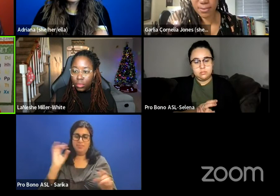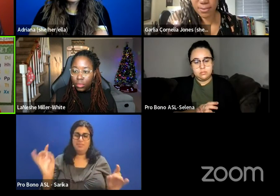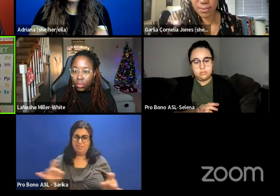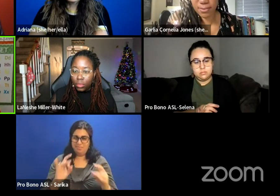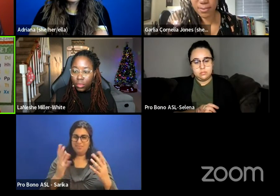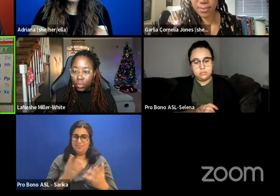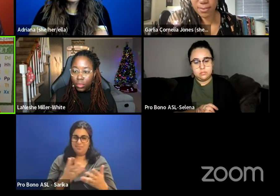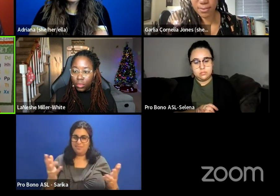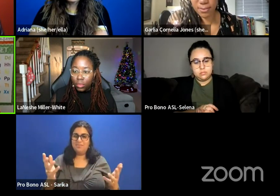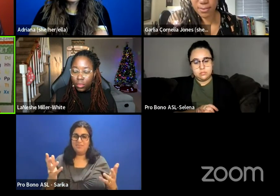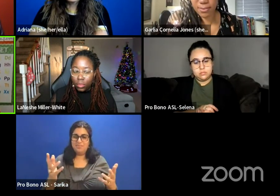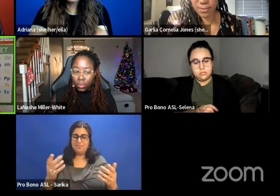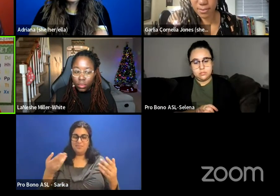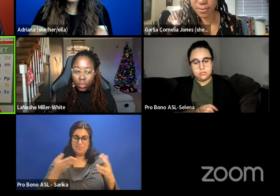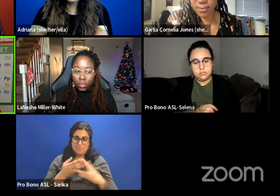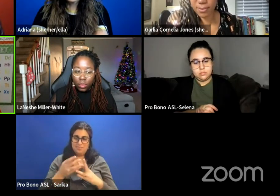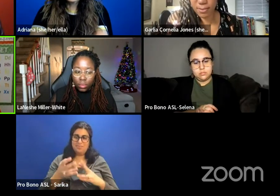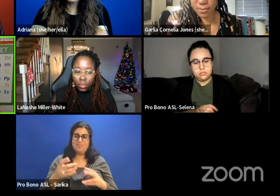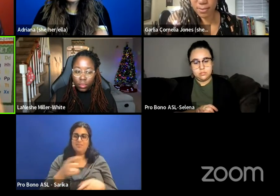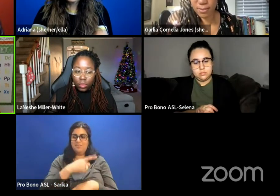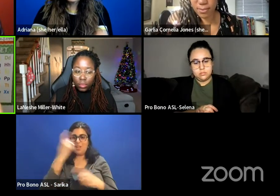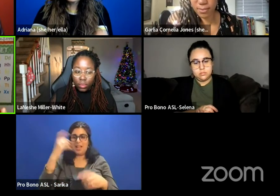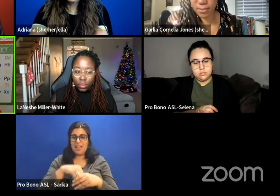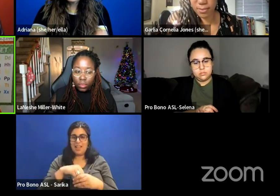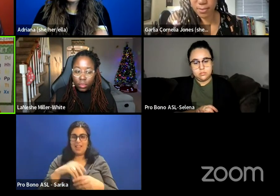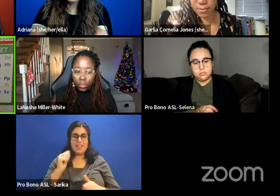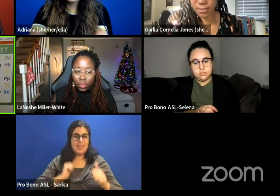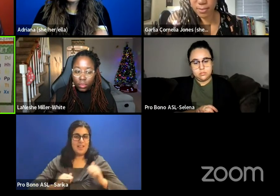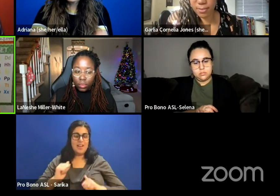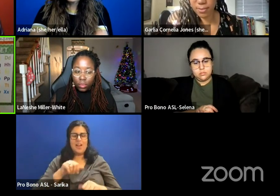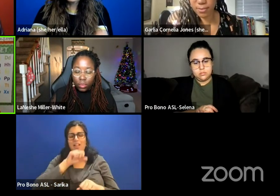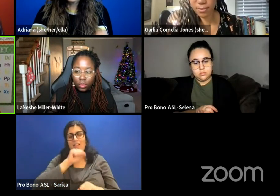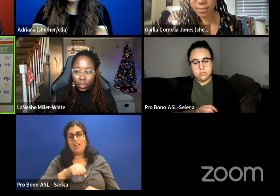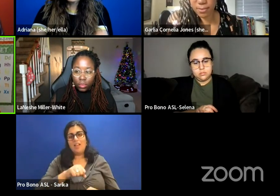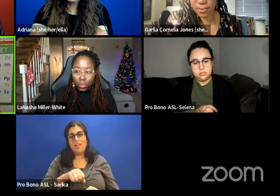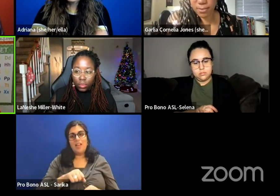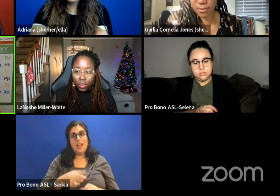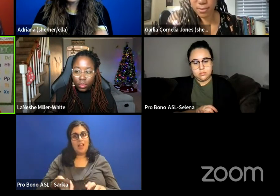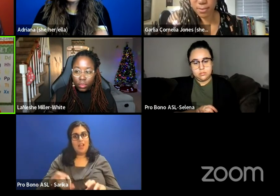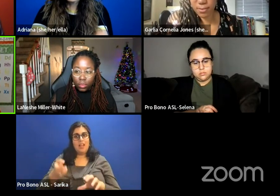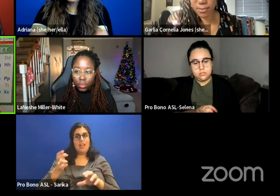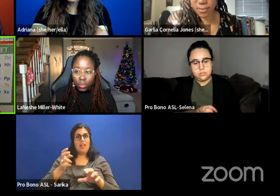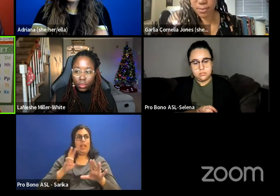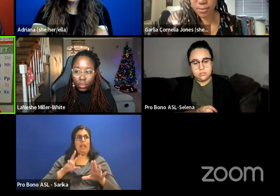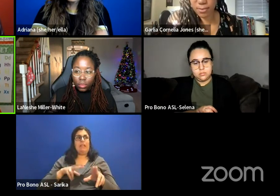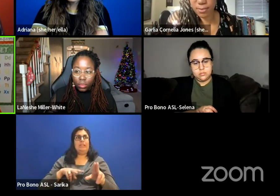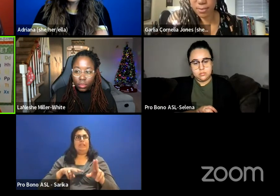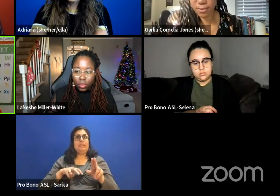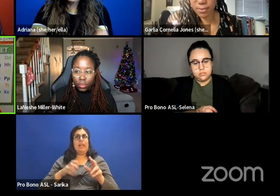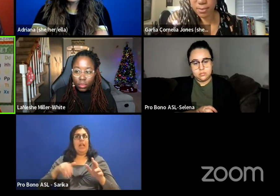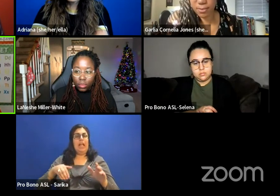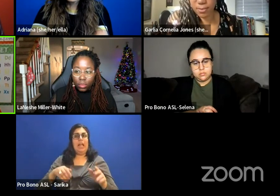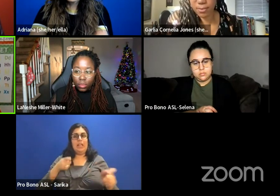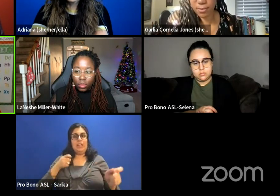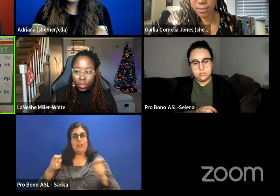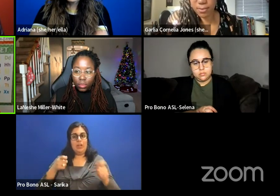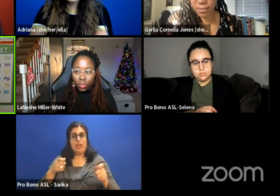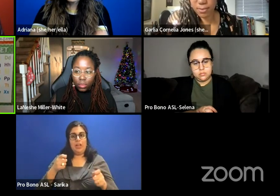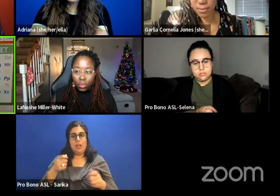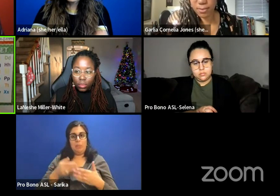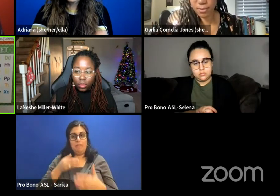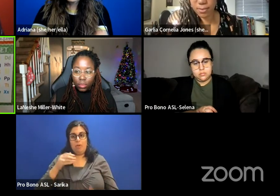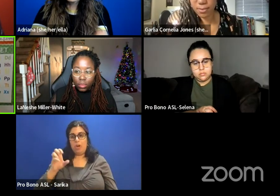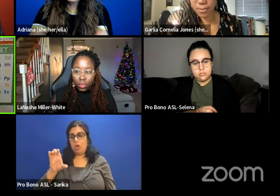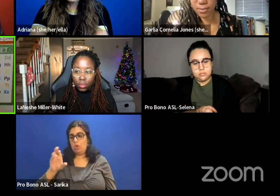I've gone through these traumas in theater that I love. And like, you know, I had stepped back. I had not directed for years before Cry It Out came along, because